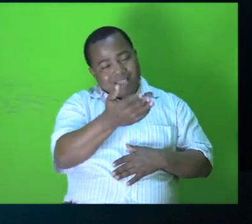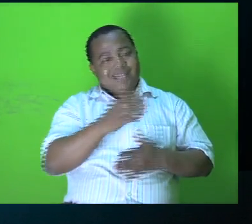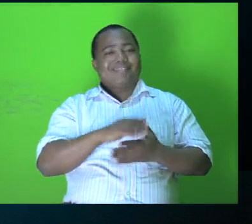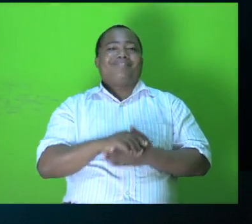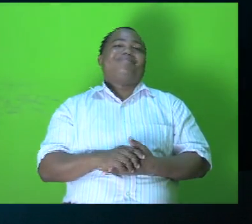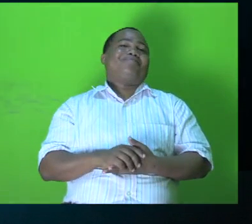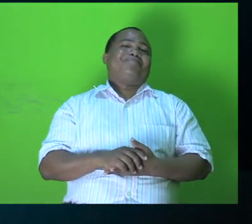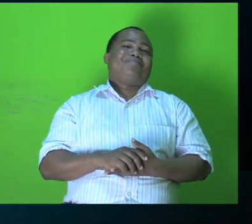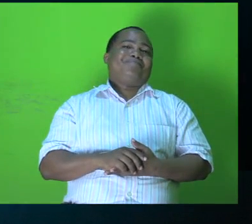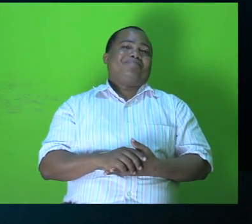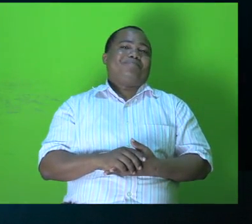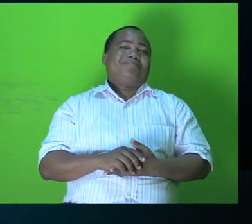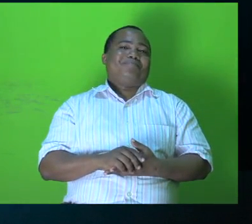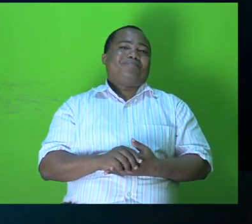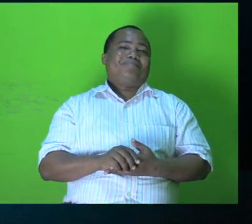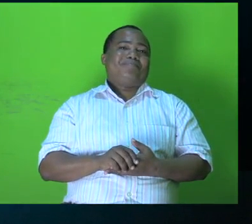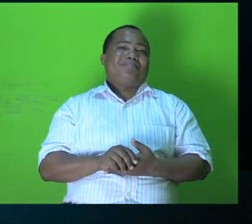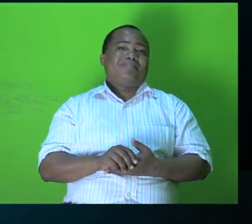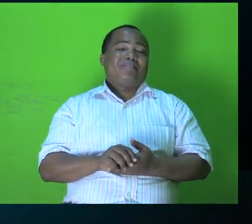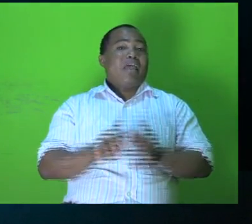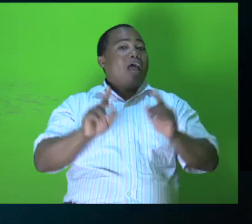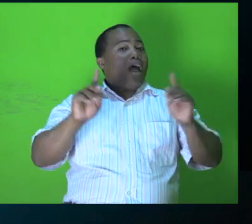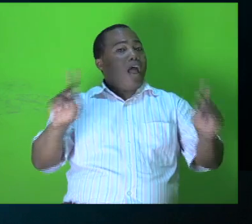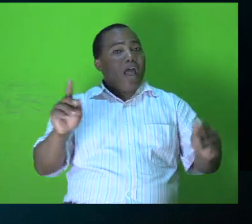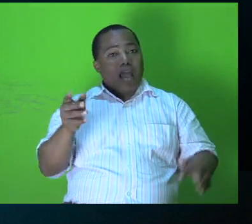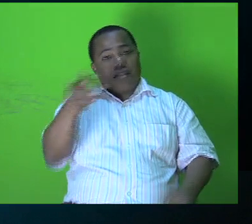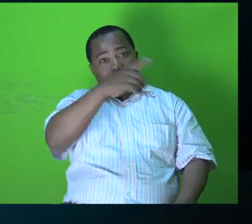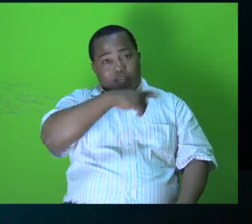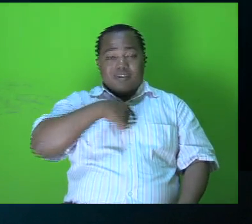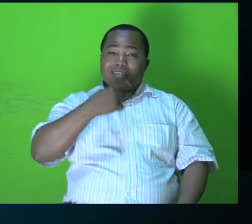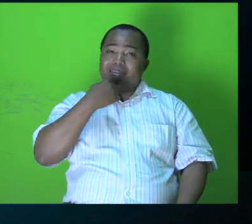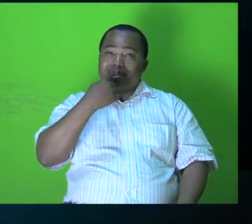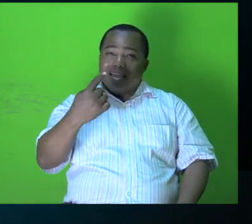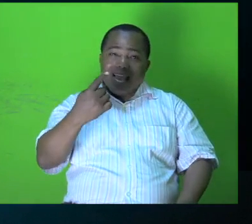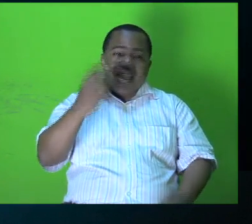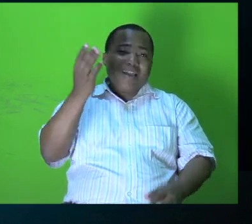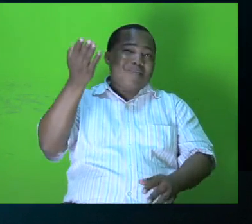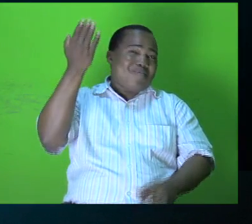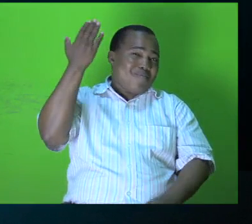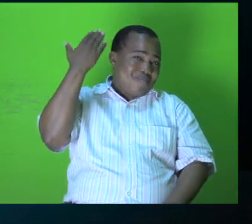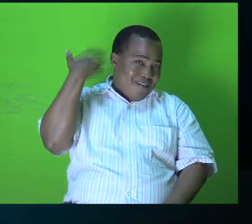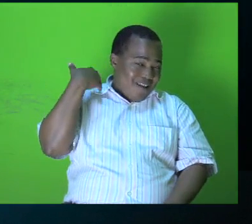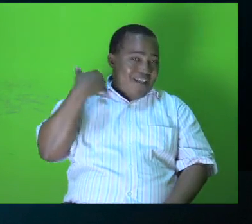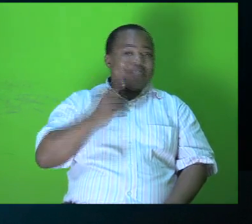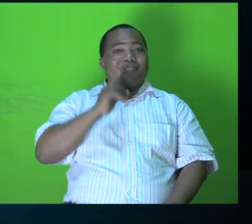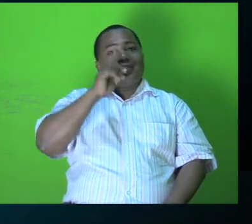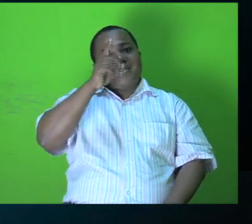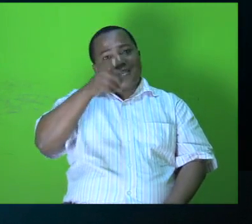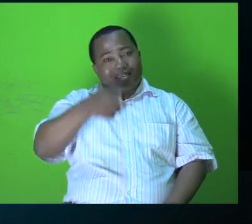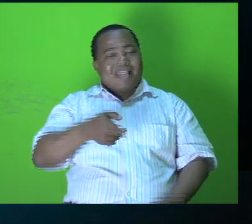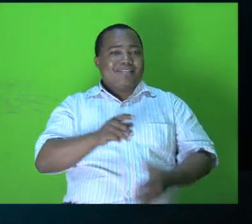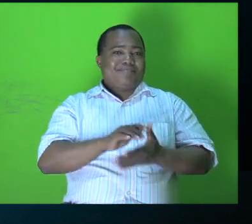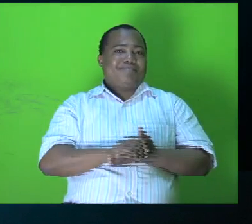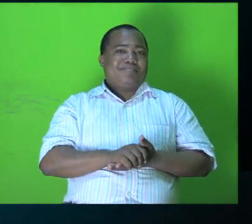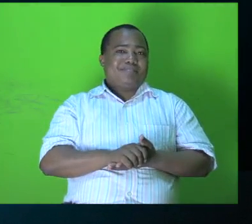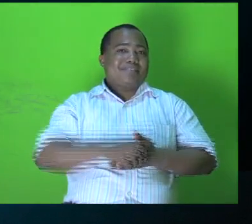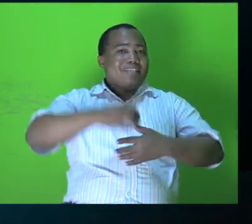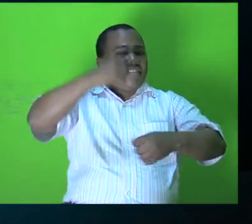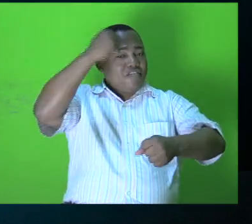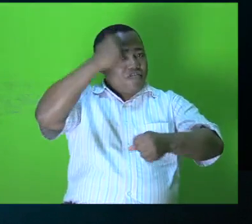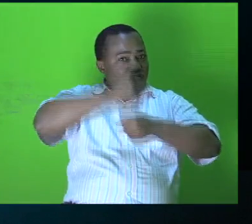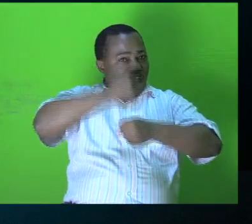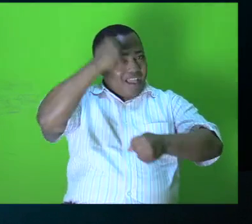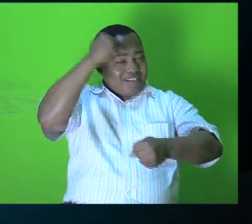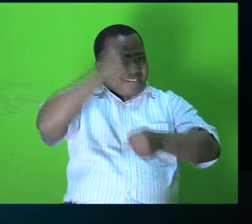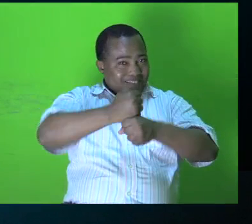that, as we said earlier, that the function